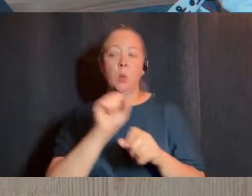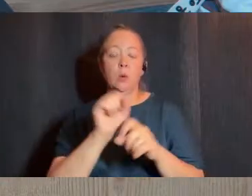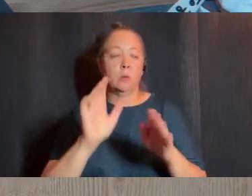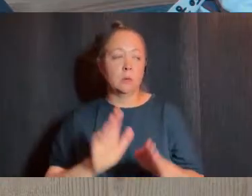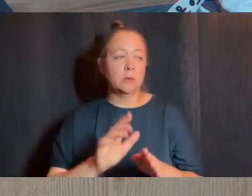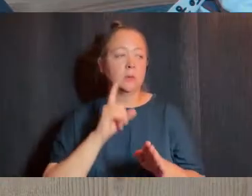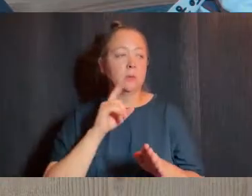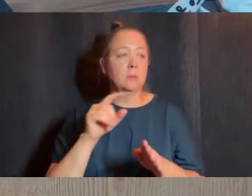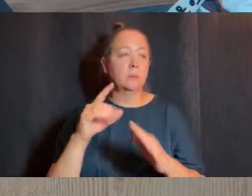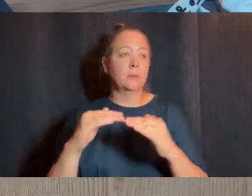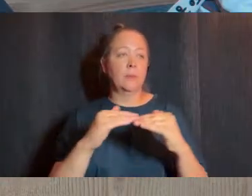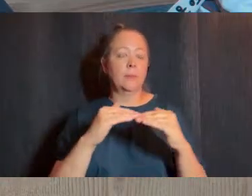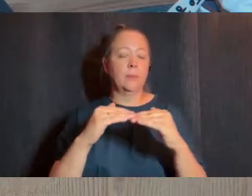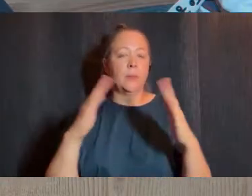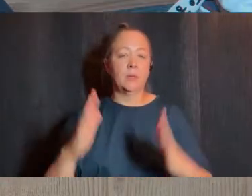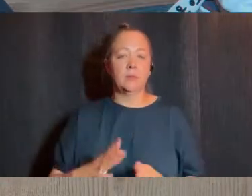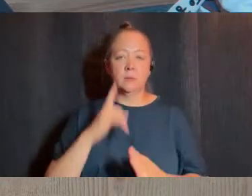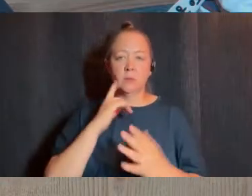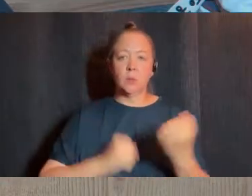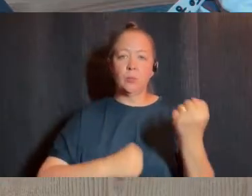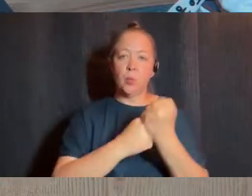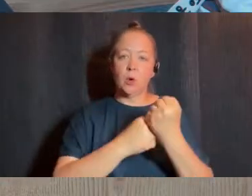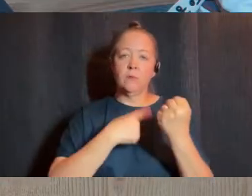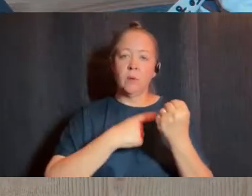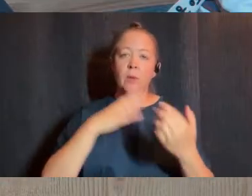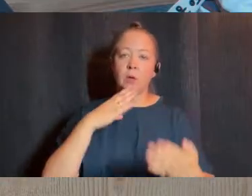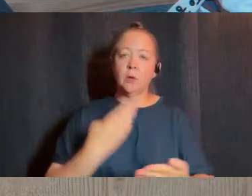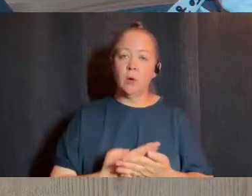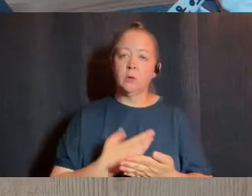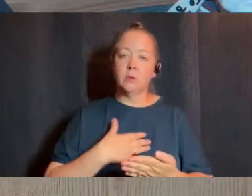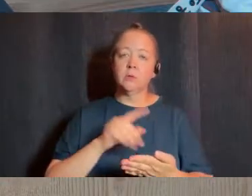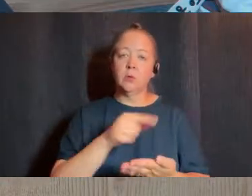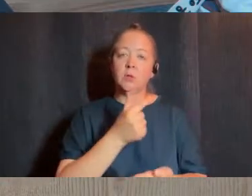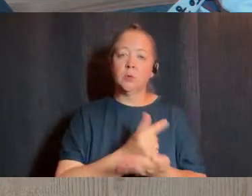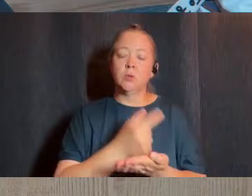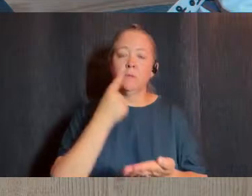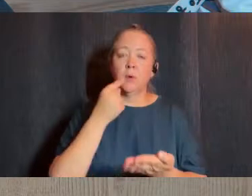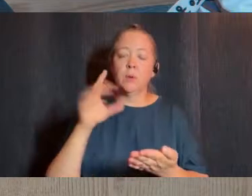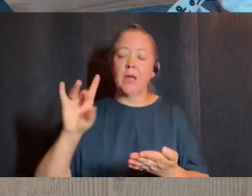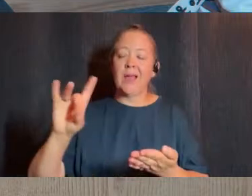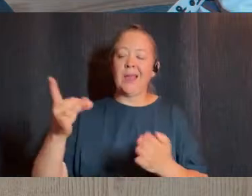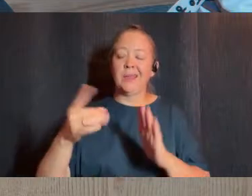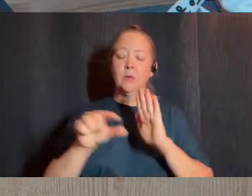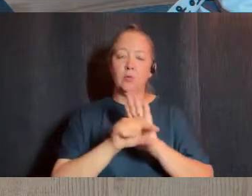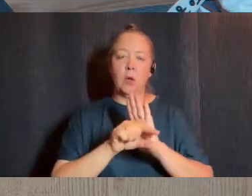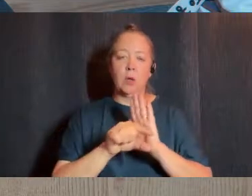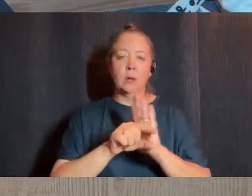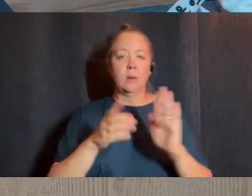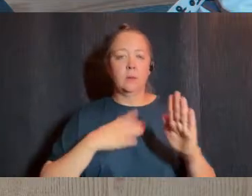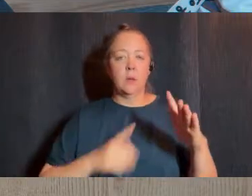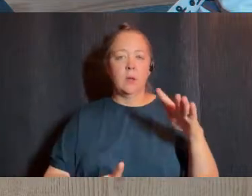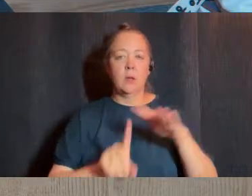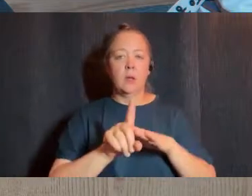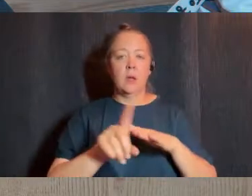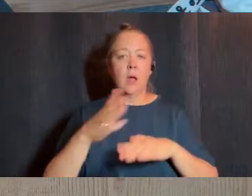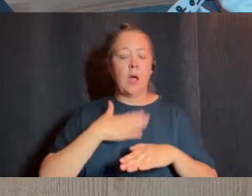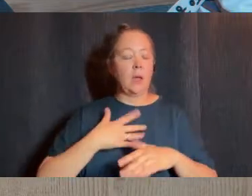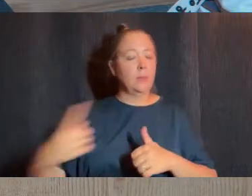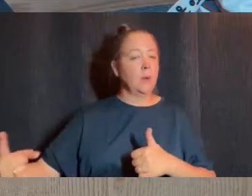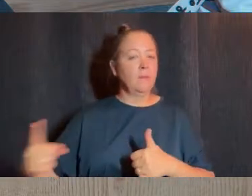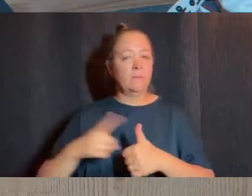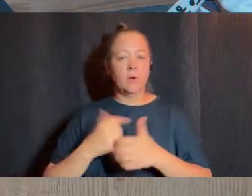of my daughter's 8th grade graduation and my attendance there. I'm a parent, a mom first and